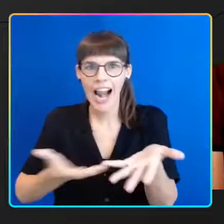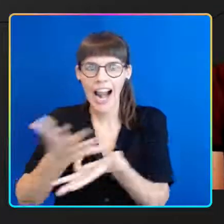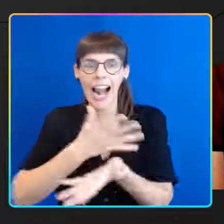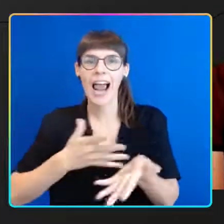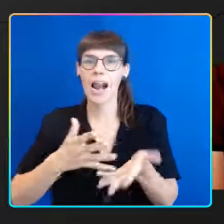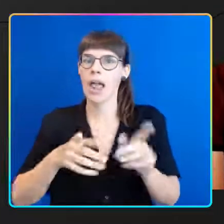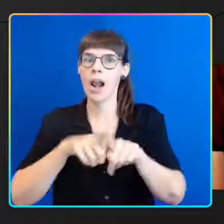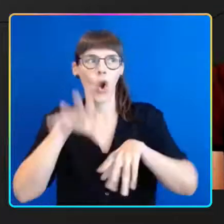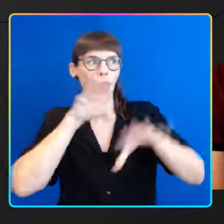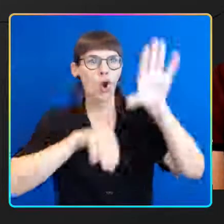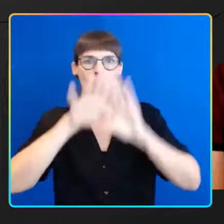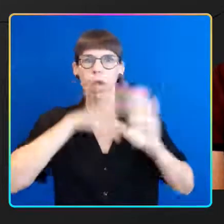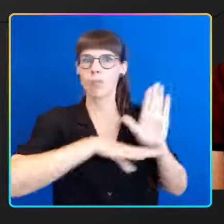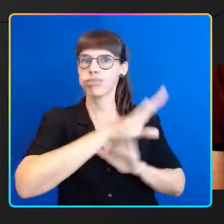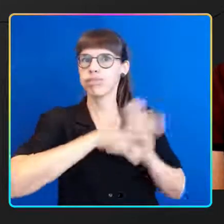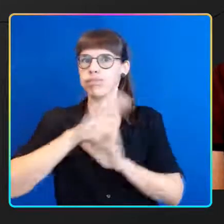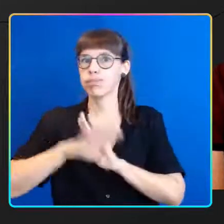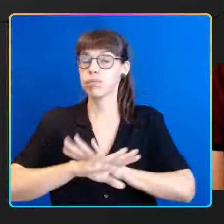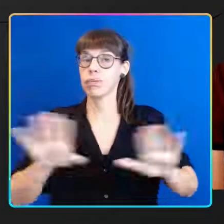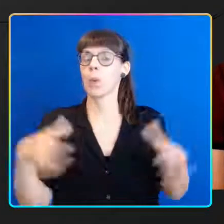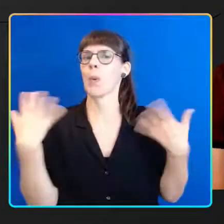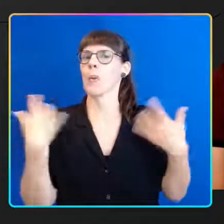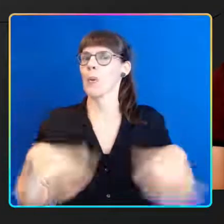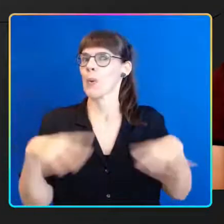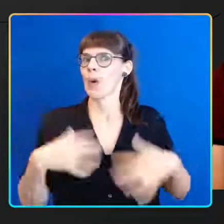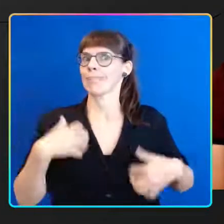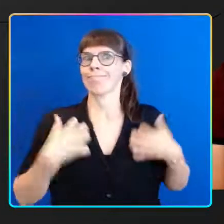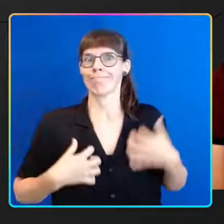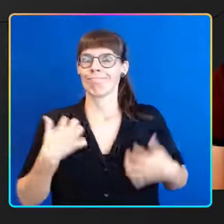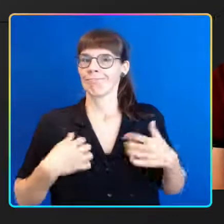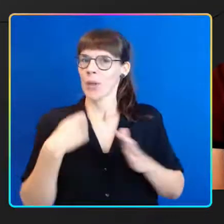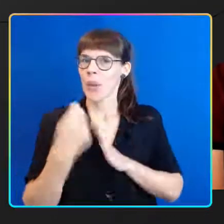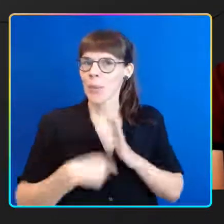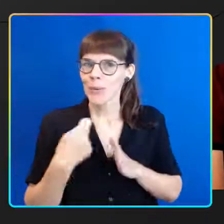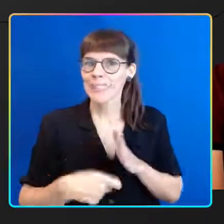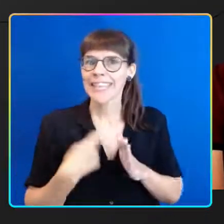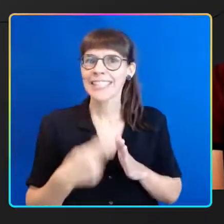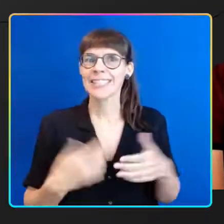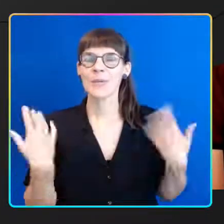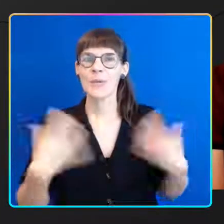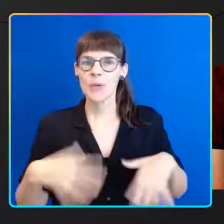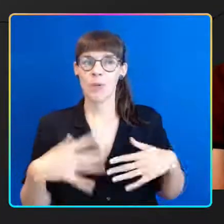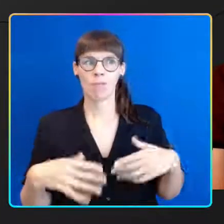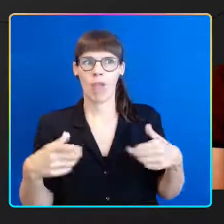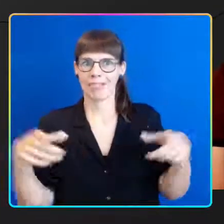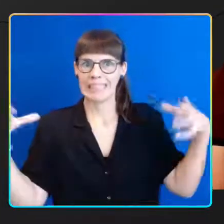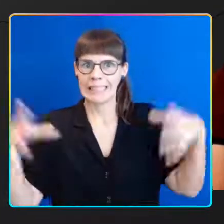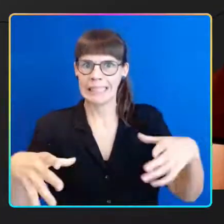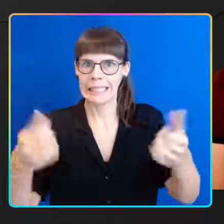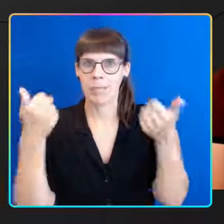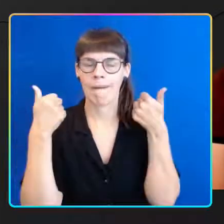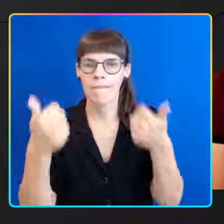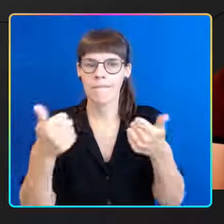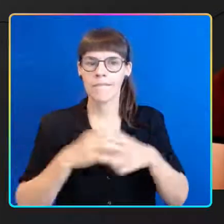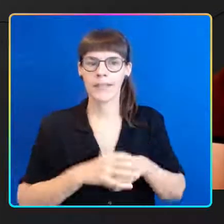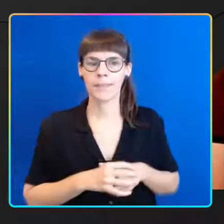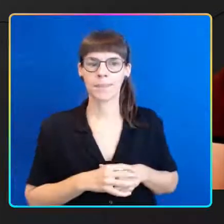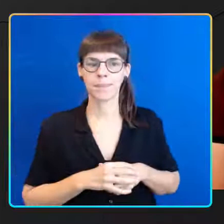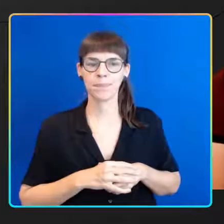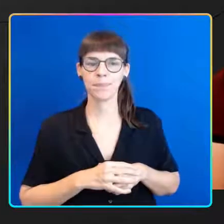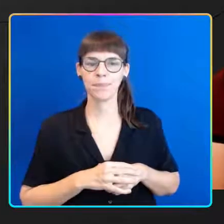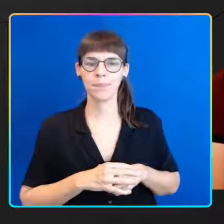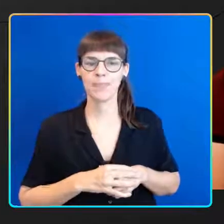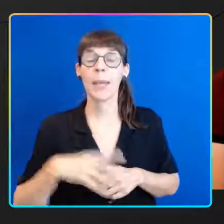senses. So, wow, really, really exciting project. You're obviously in an incredible team. But Henk has his usual